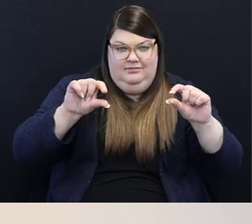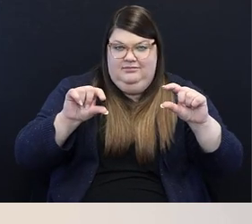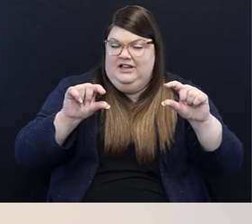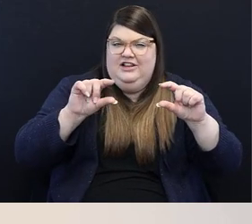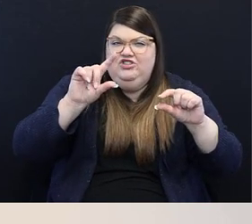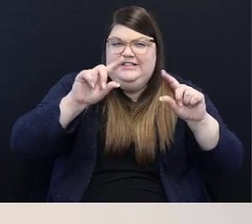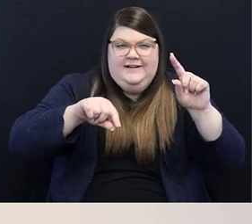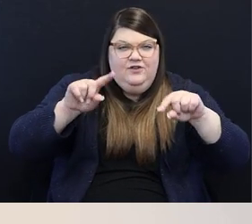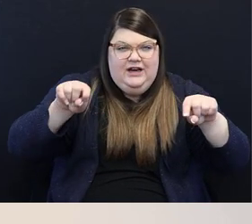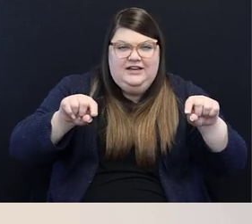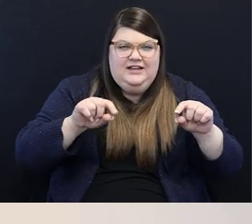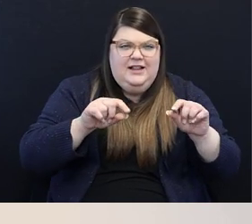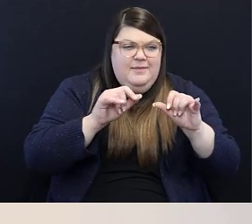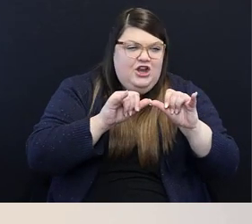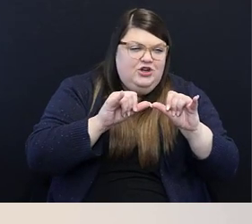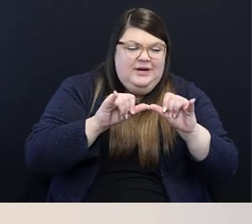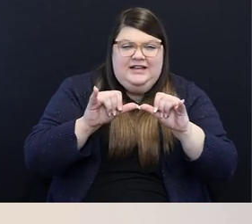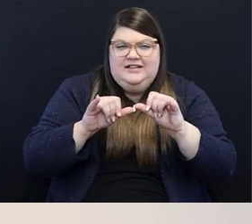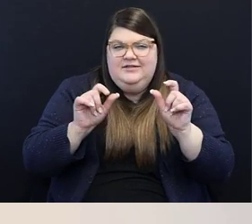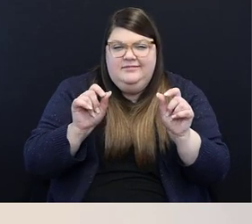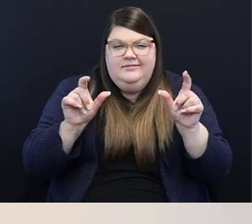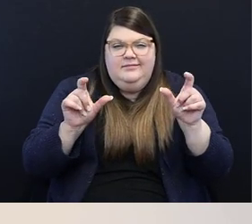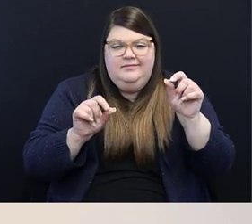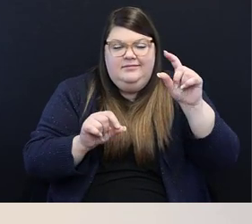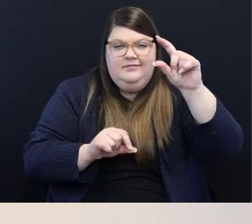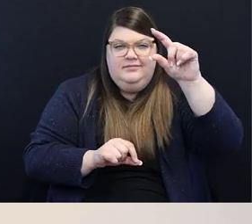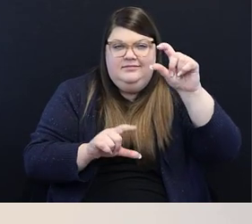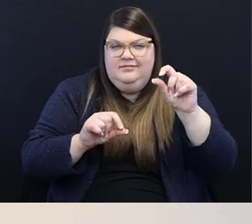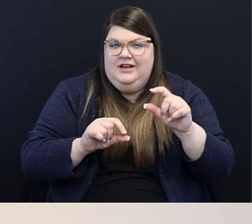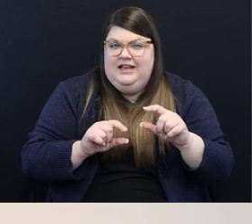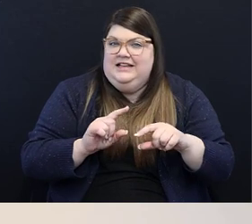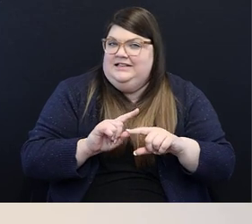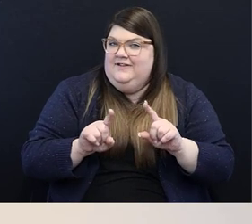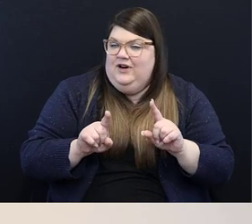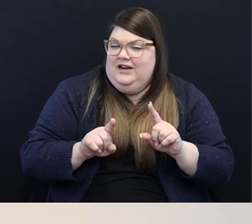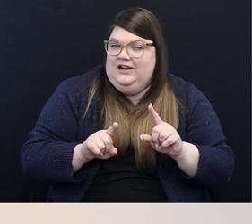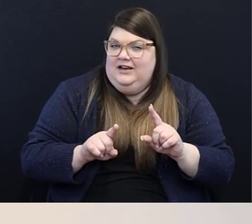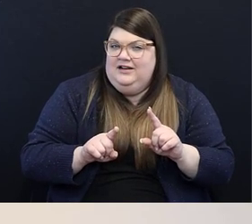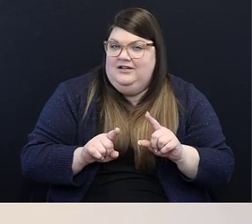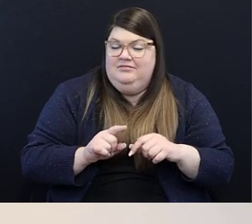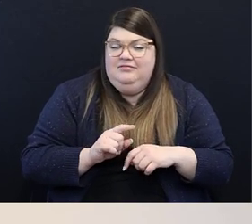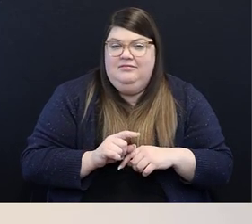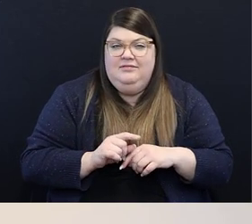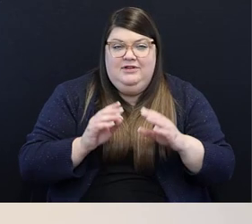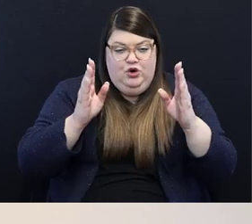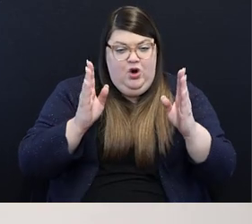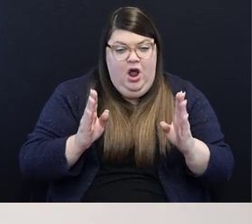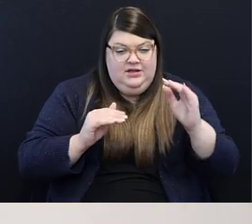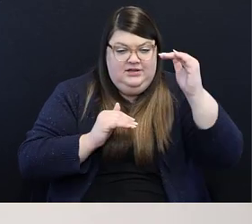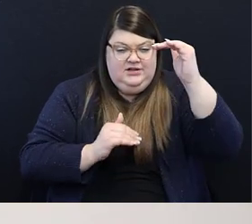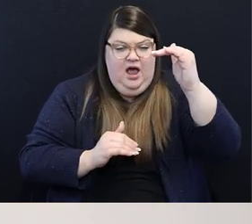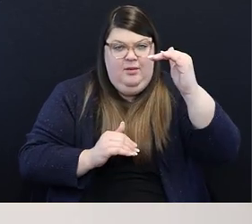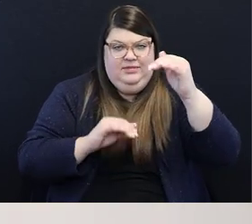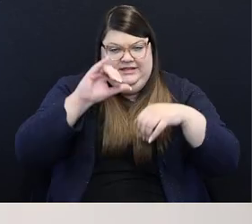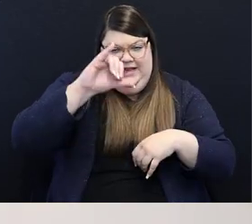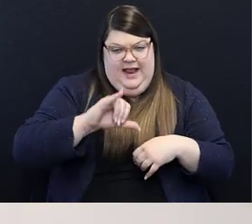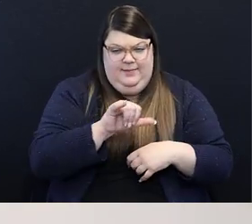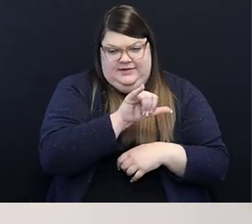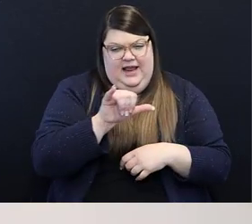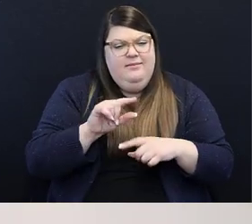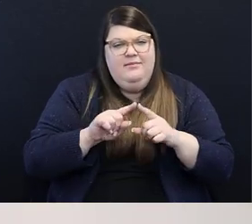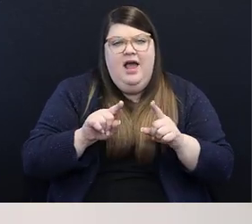measurements that aren't quite the same. I mean, they're the same across or at the top, but there's lots of nerdy things like